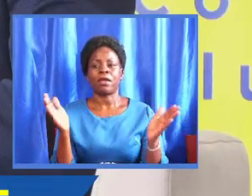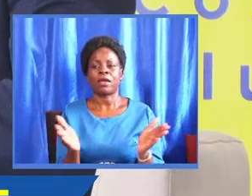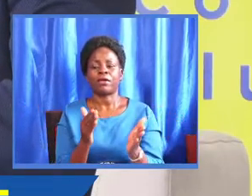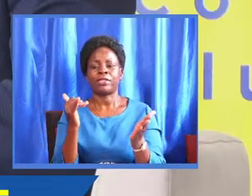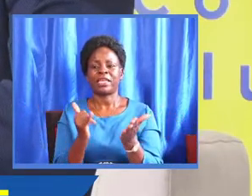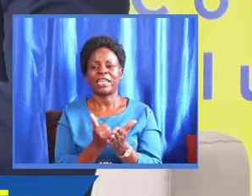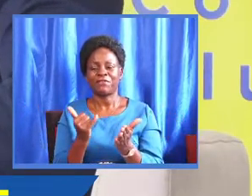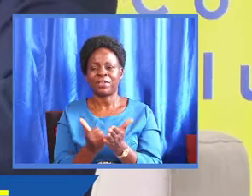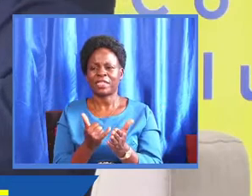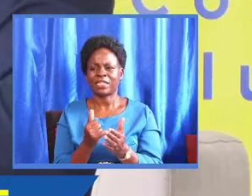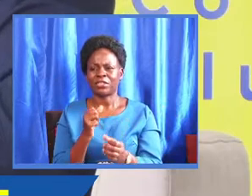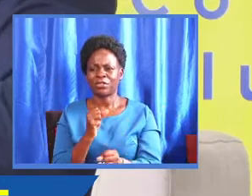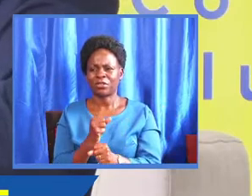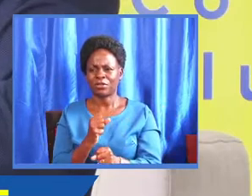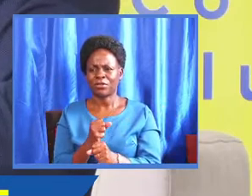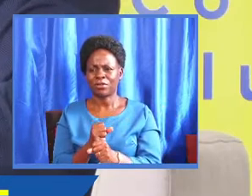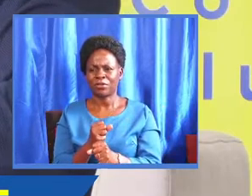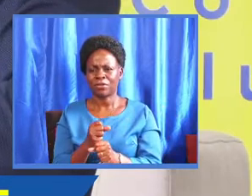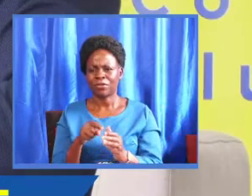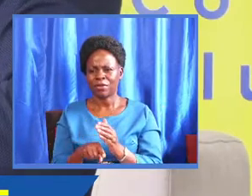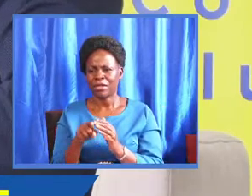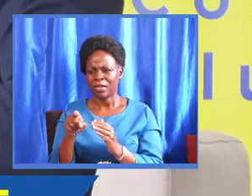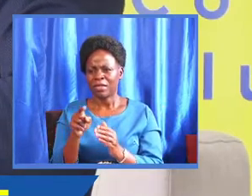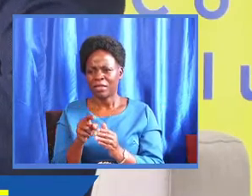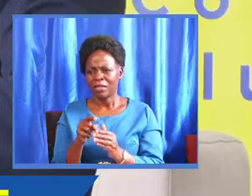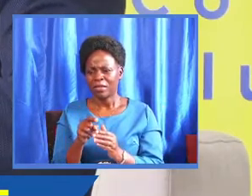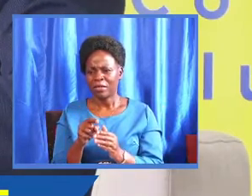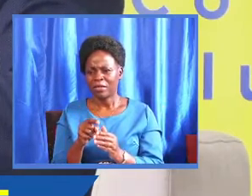investors to engage in trade?